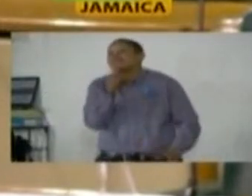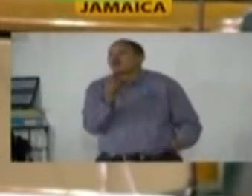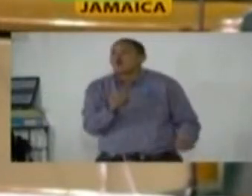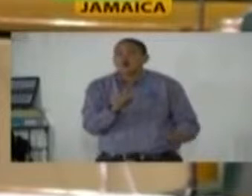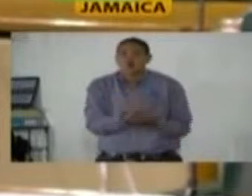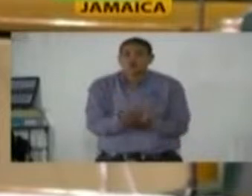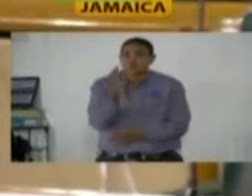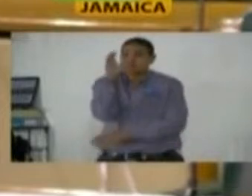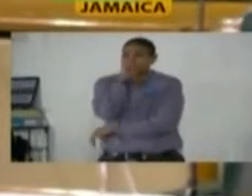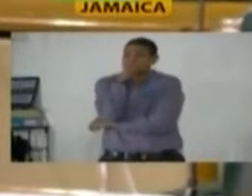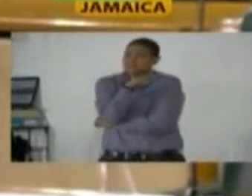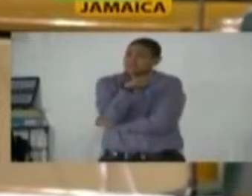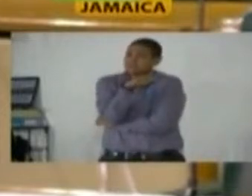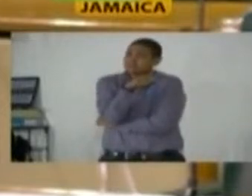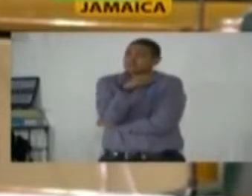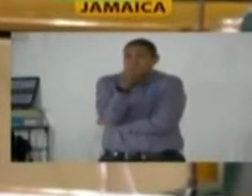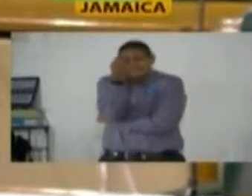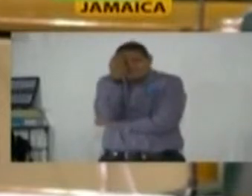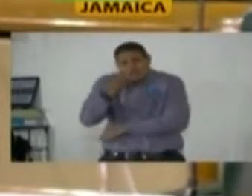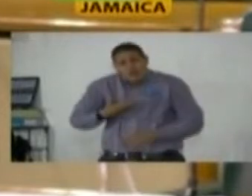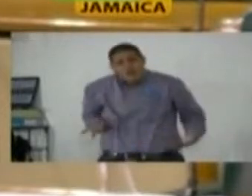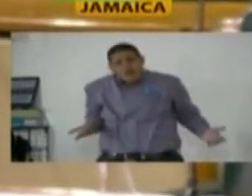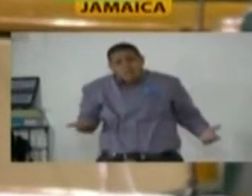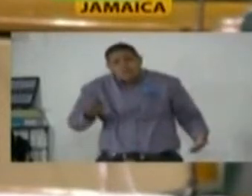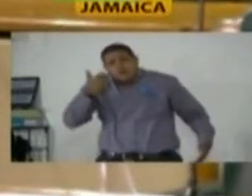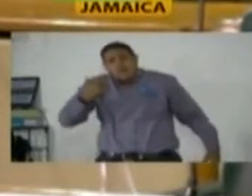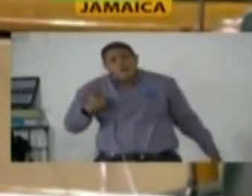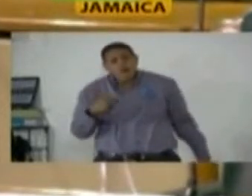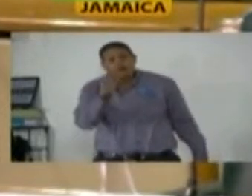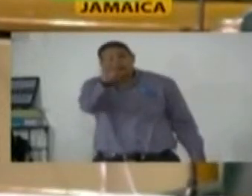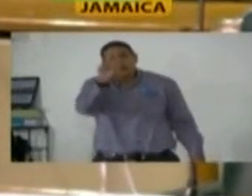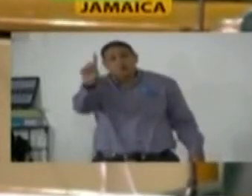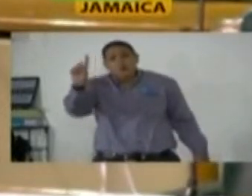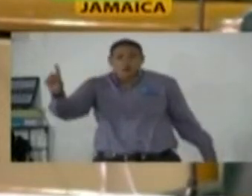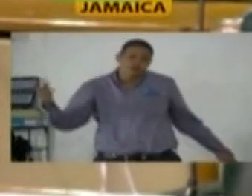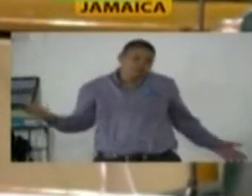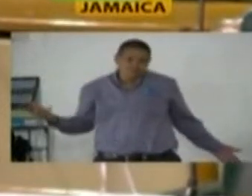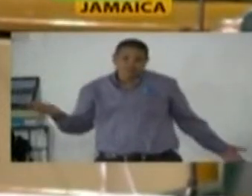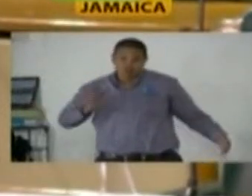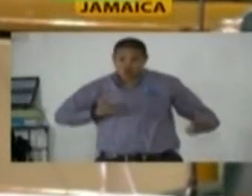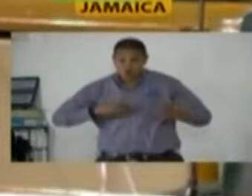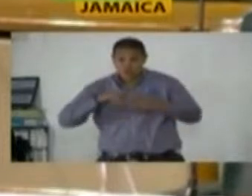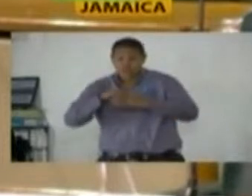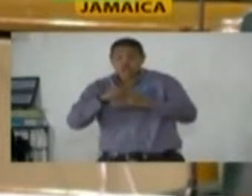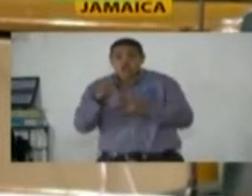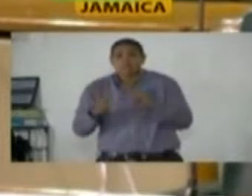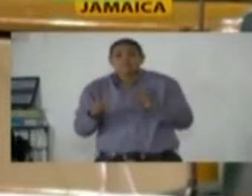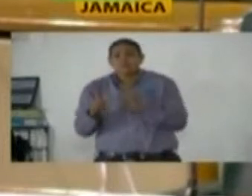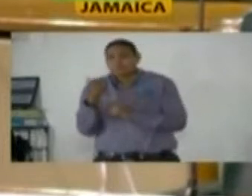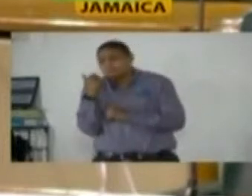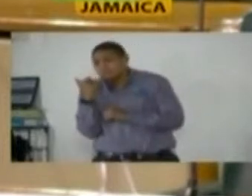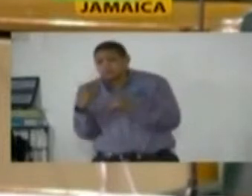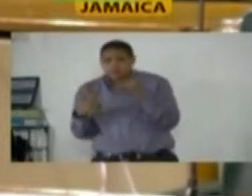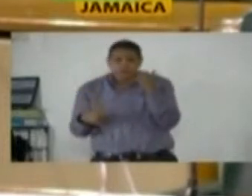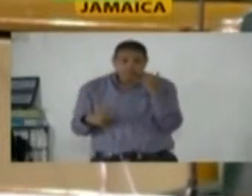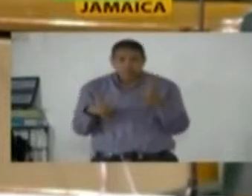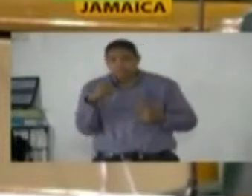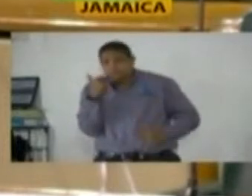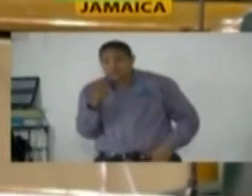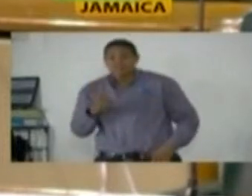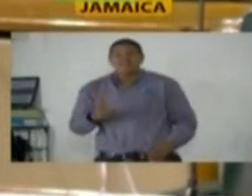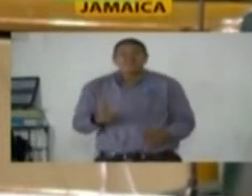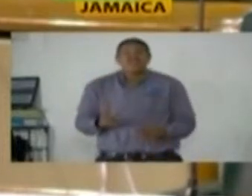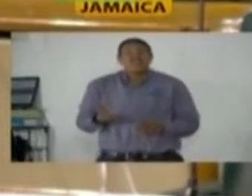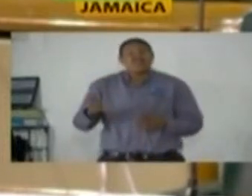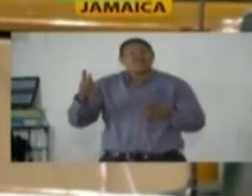school. Call us at 211. Our internal officers and eventually our truancy officers